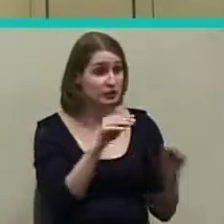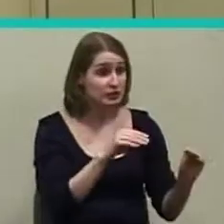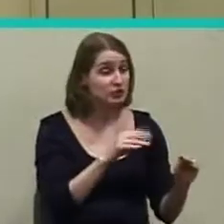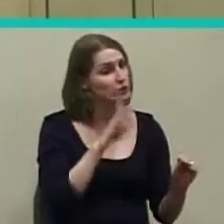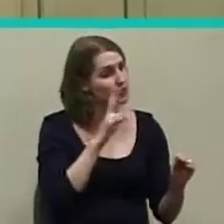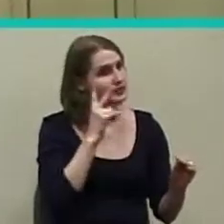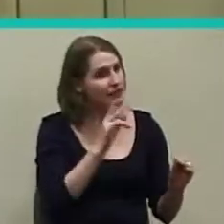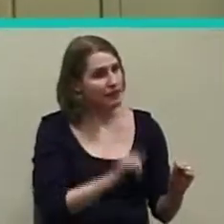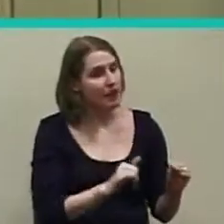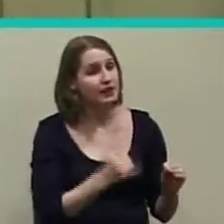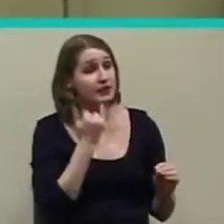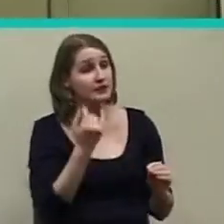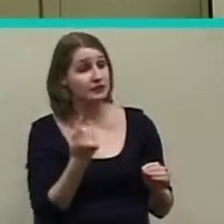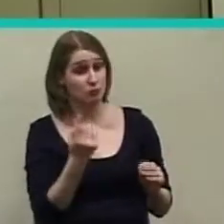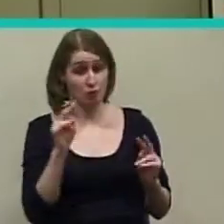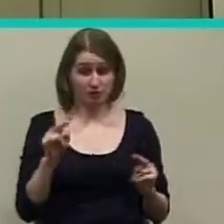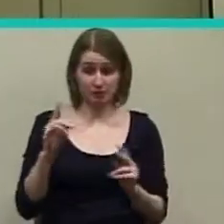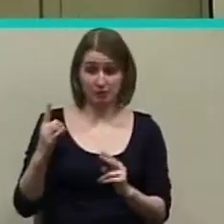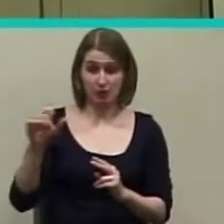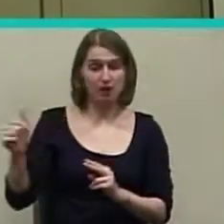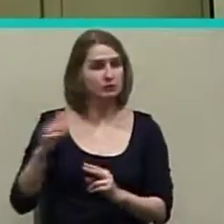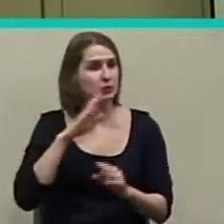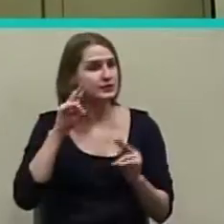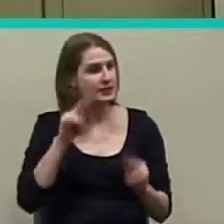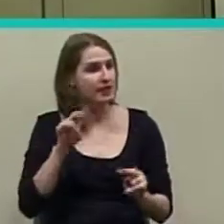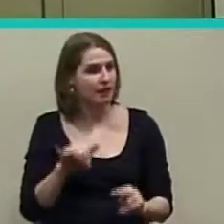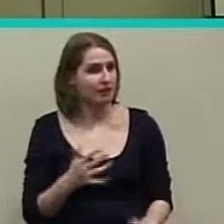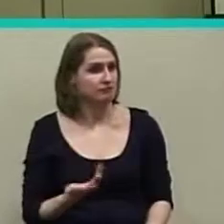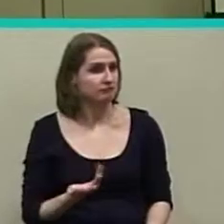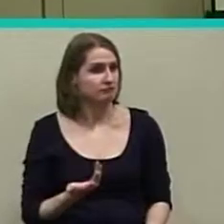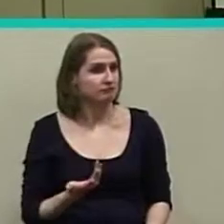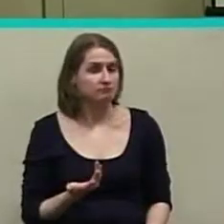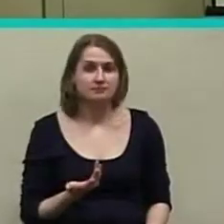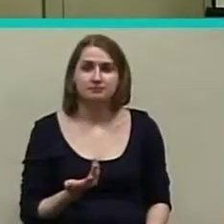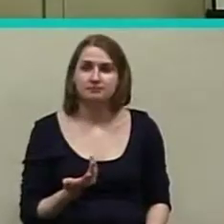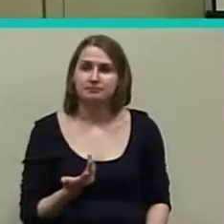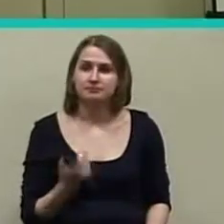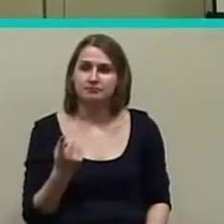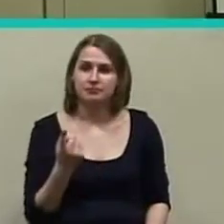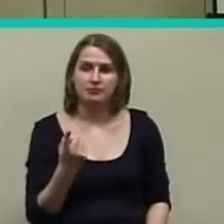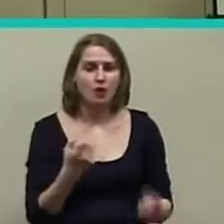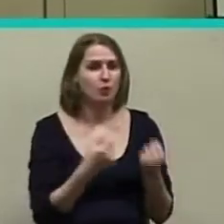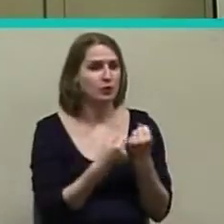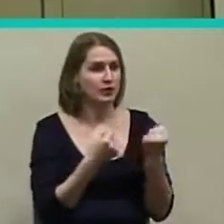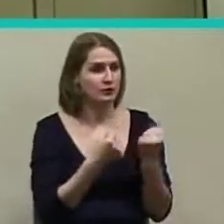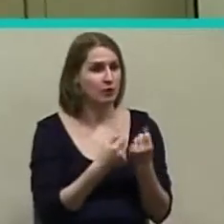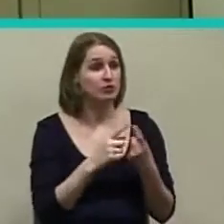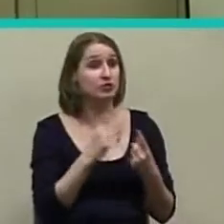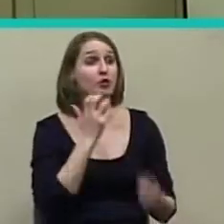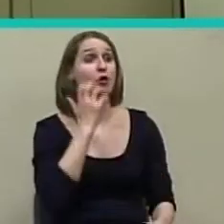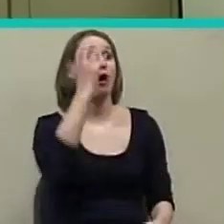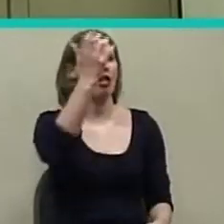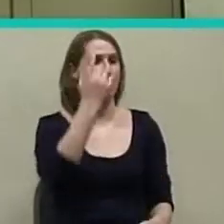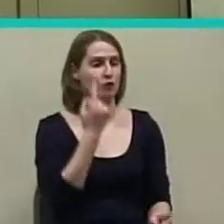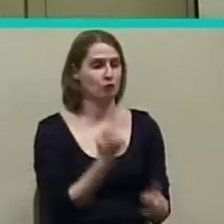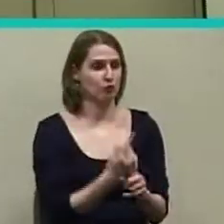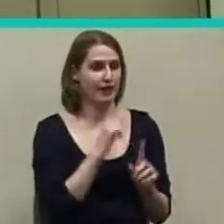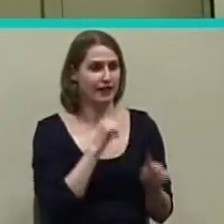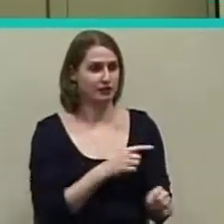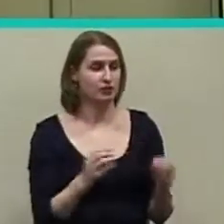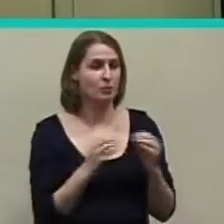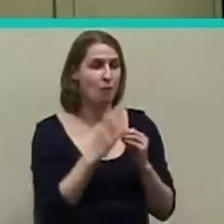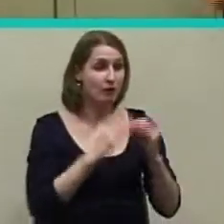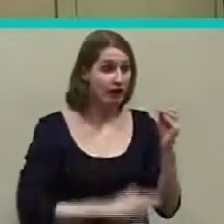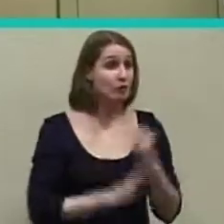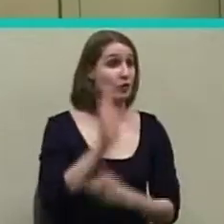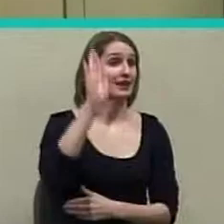else teach, you're going to see this. What else is happening? He's being reinforced to call out the correct answer more than he is raising